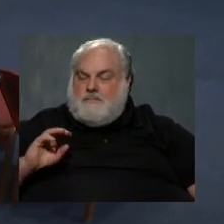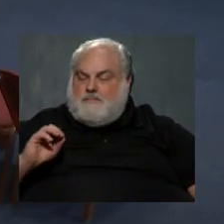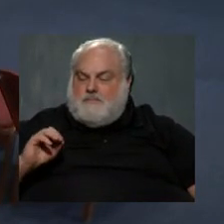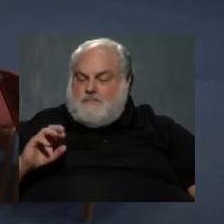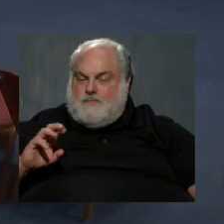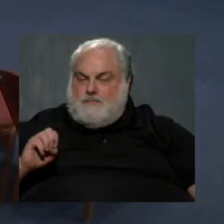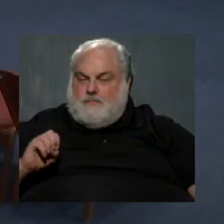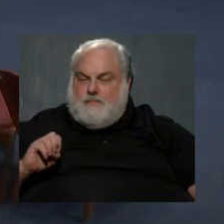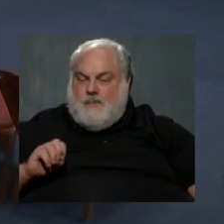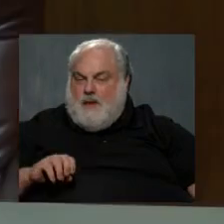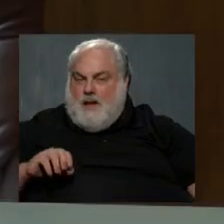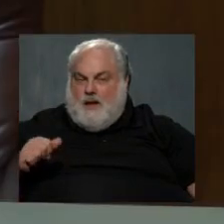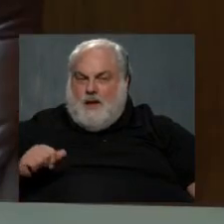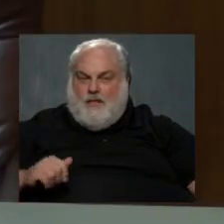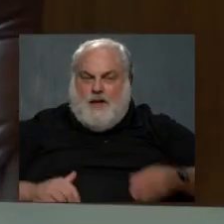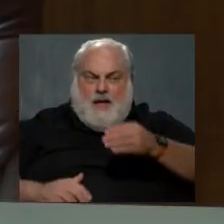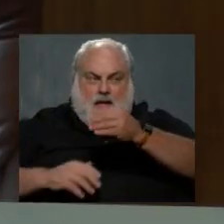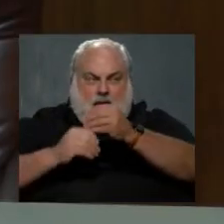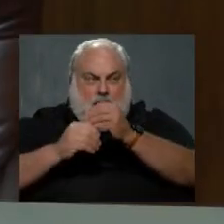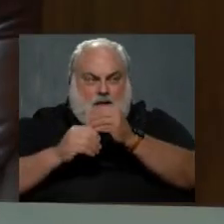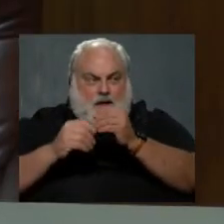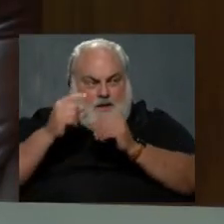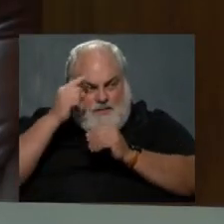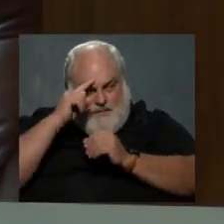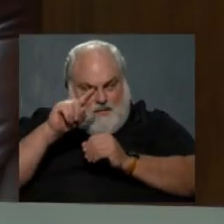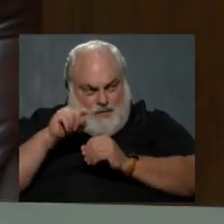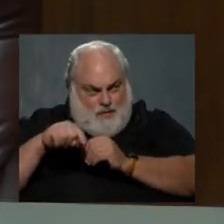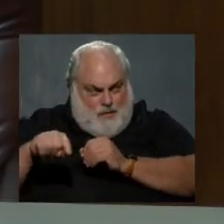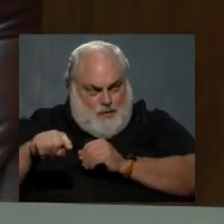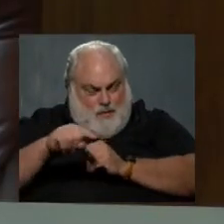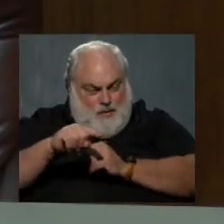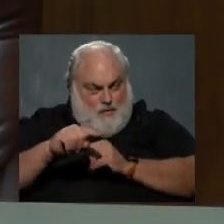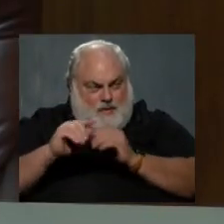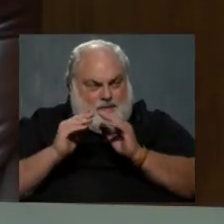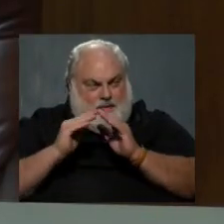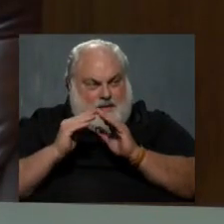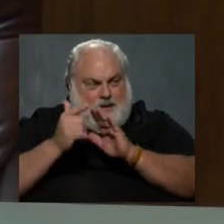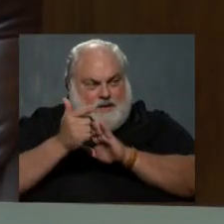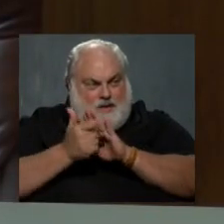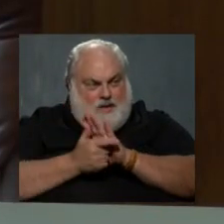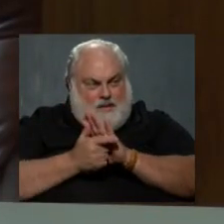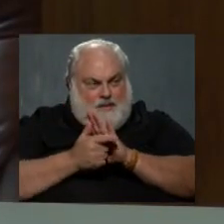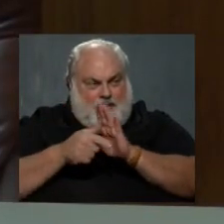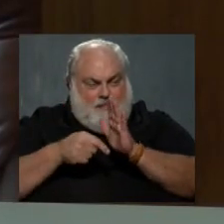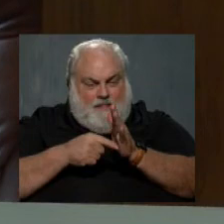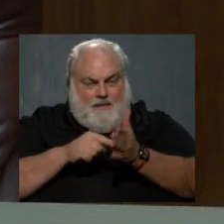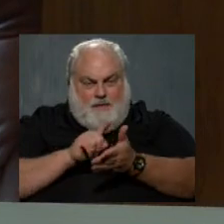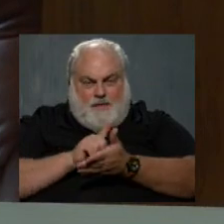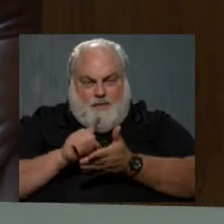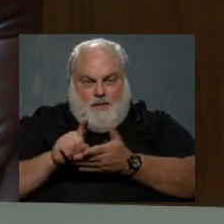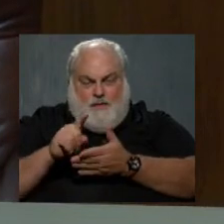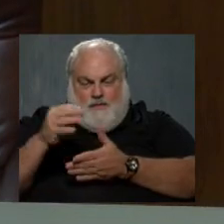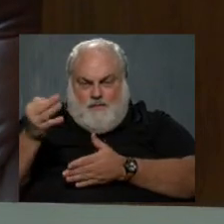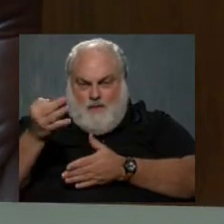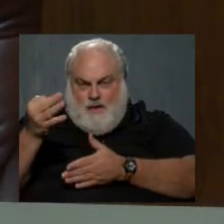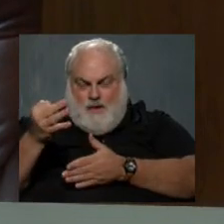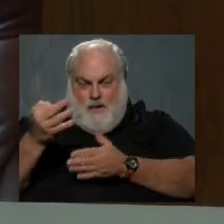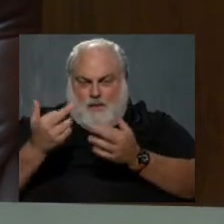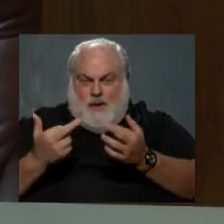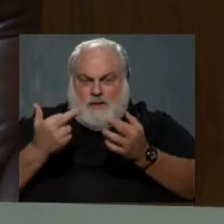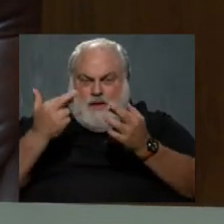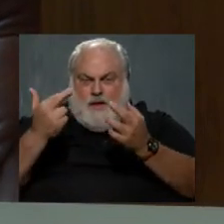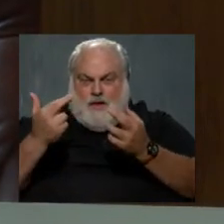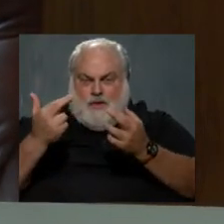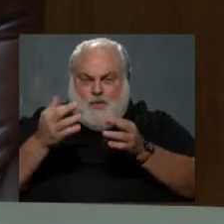Another item that I need to add, and it'll be ready, I think, from the city attorney's office on Friday, or about Friday, is a resolution